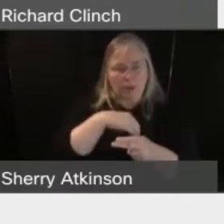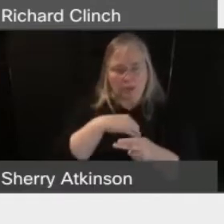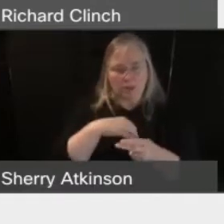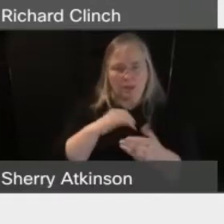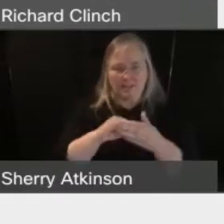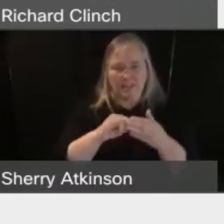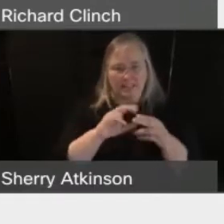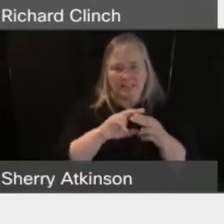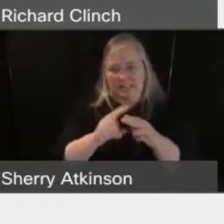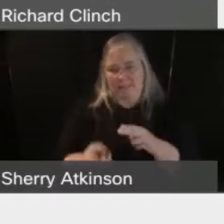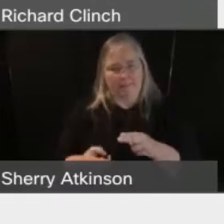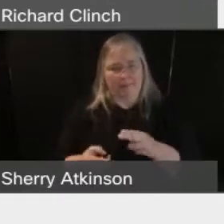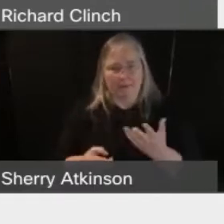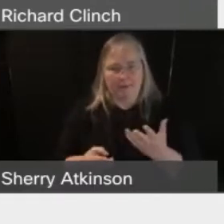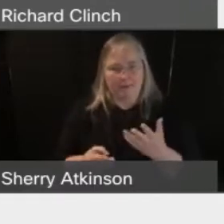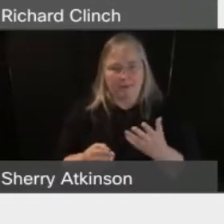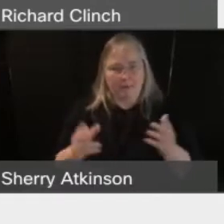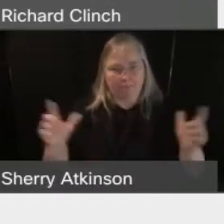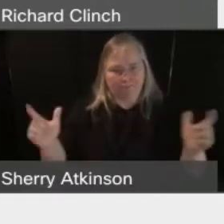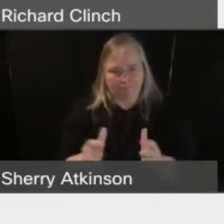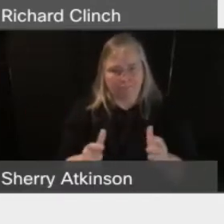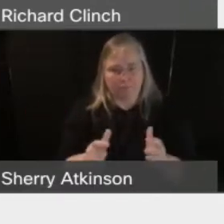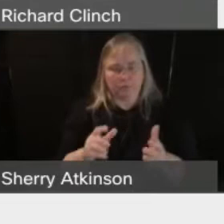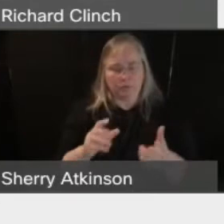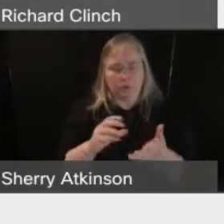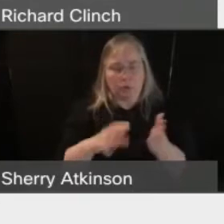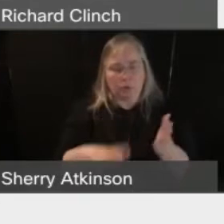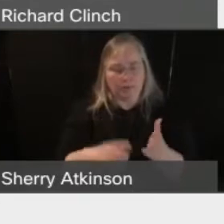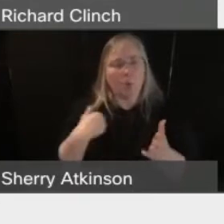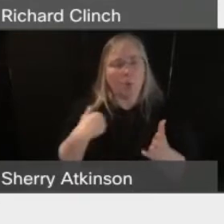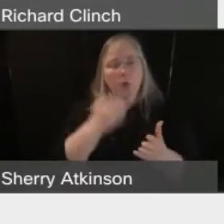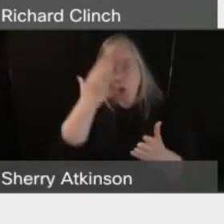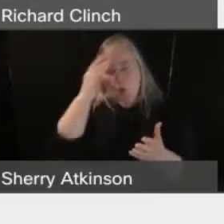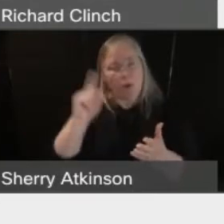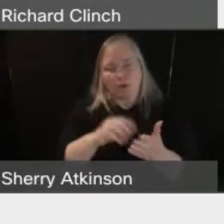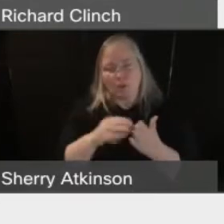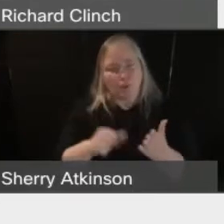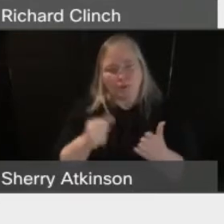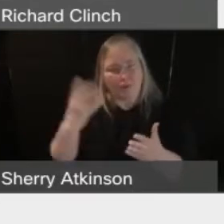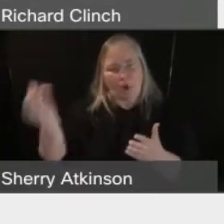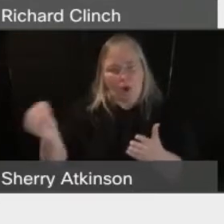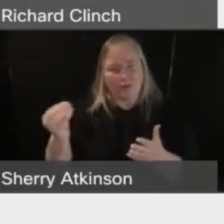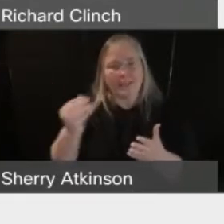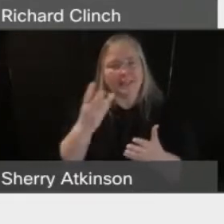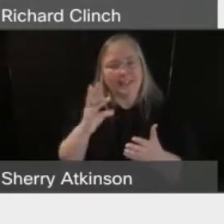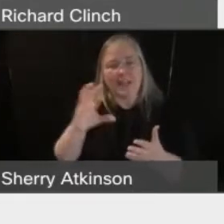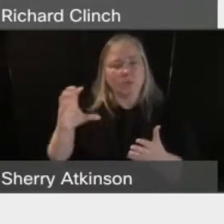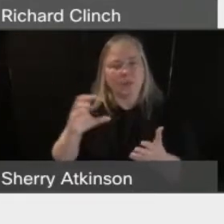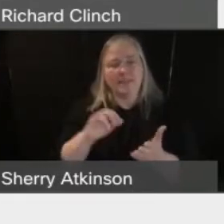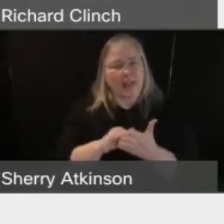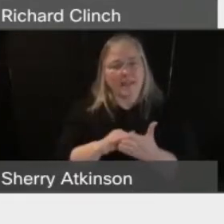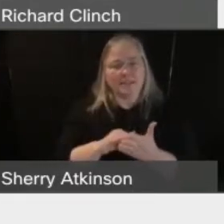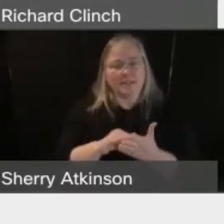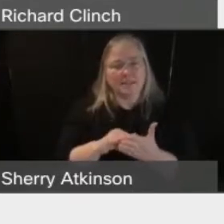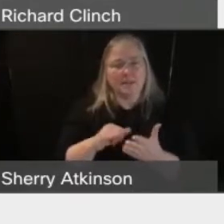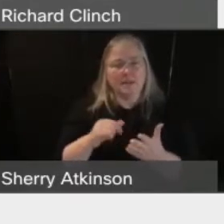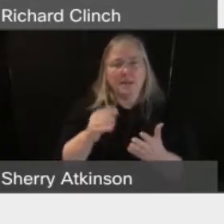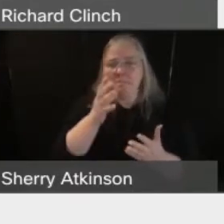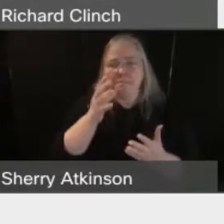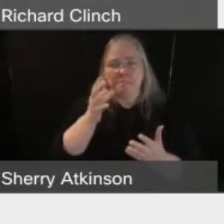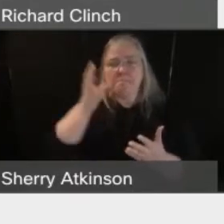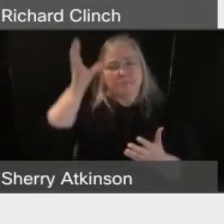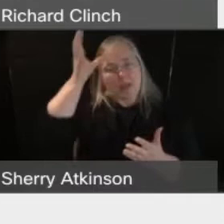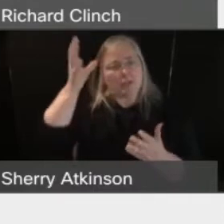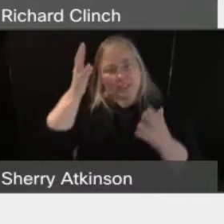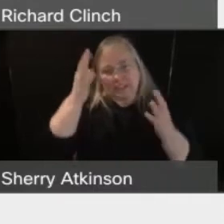have gone. 1,600 break down to individuals who parents have decided to keep their children back